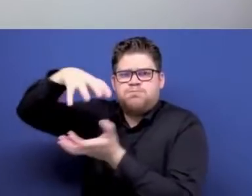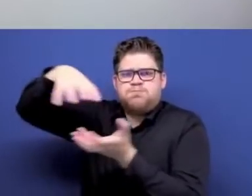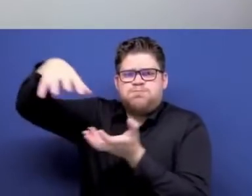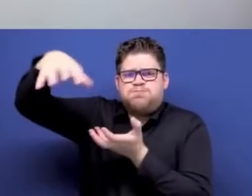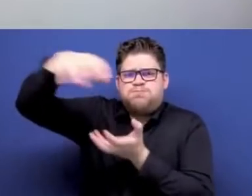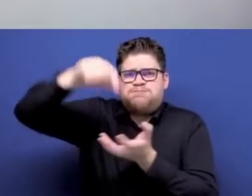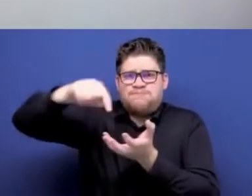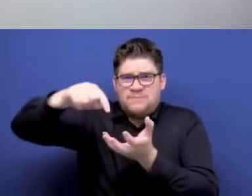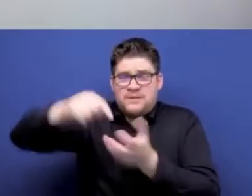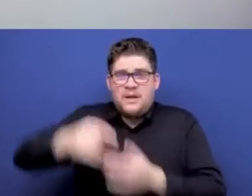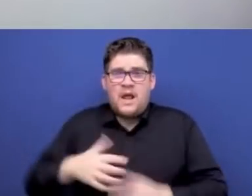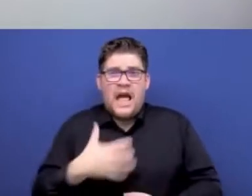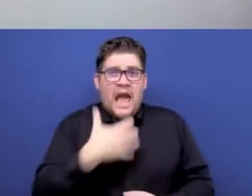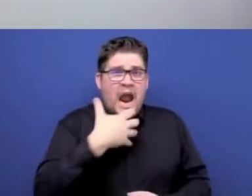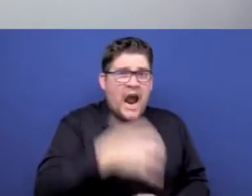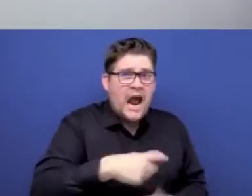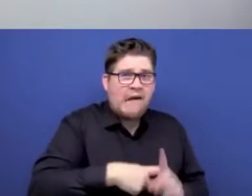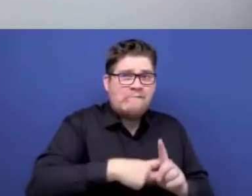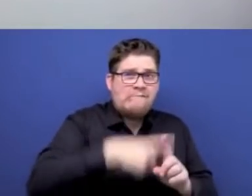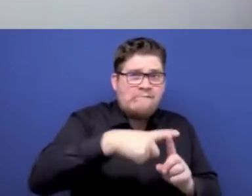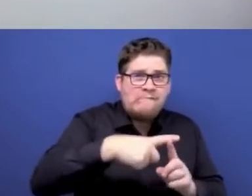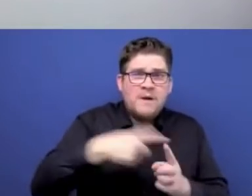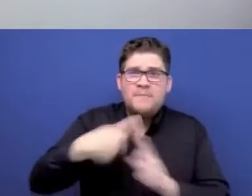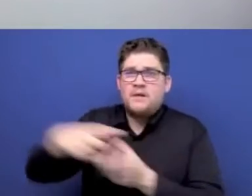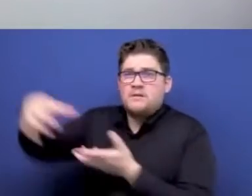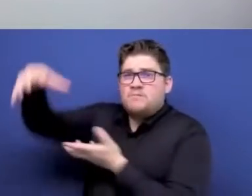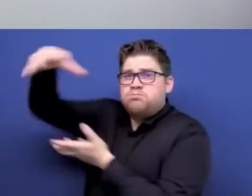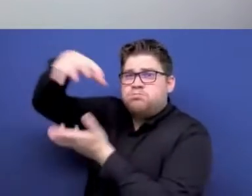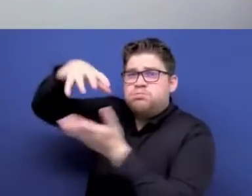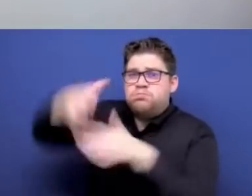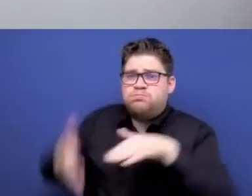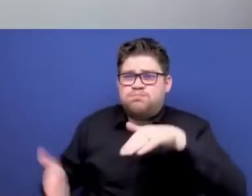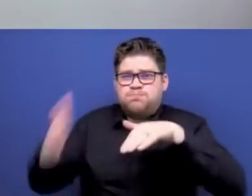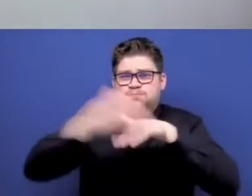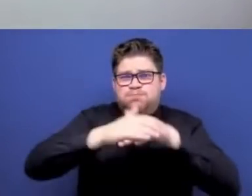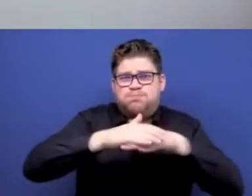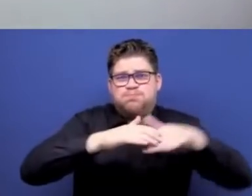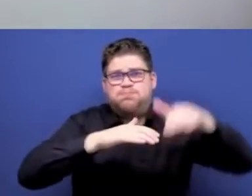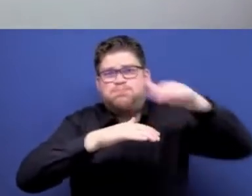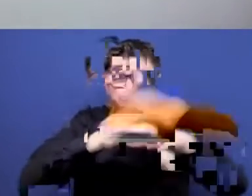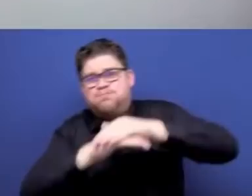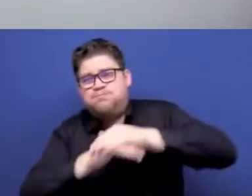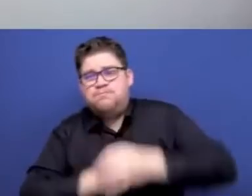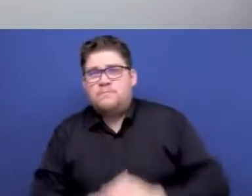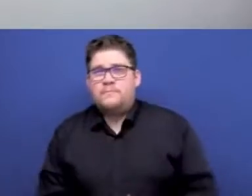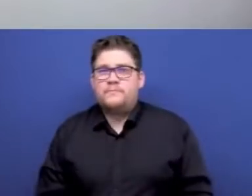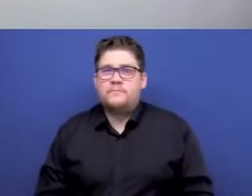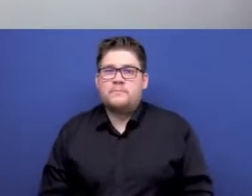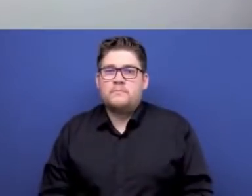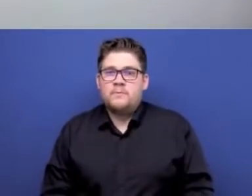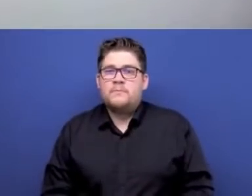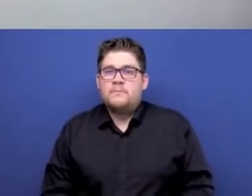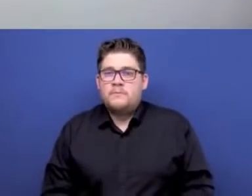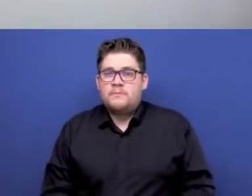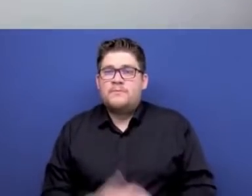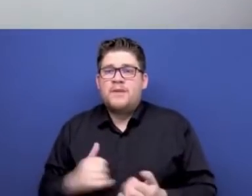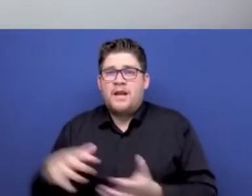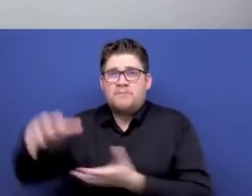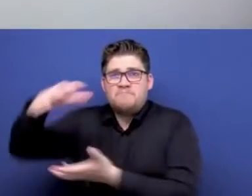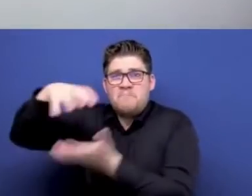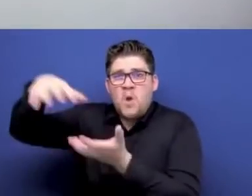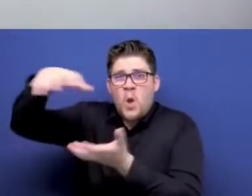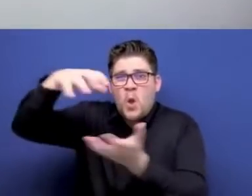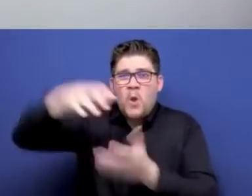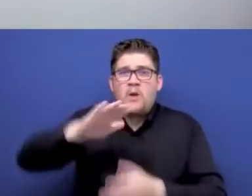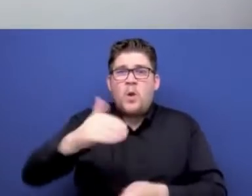it actually dissipates the heat a little bit. And so it is important for you to keep windows closed, keep